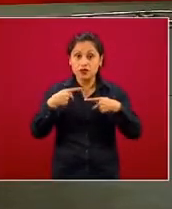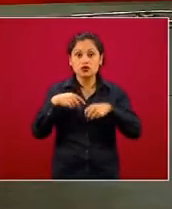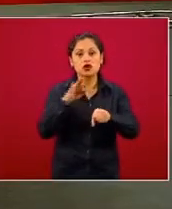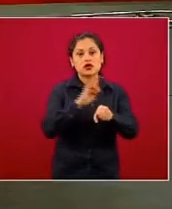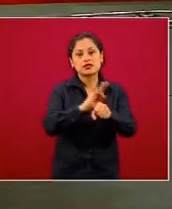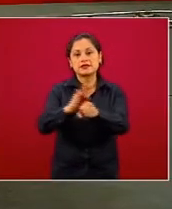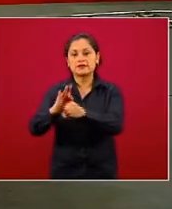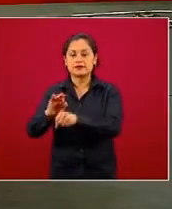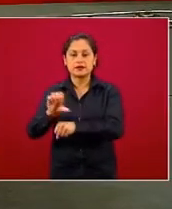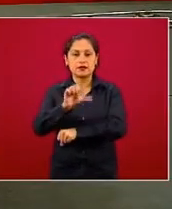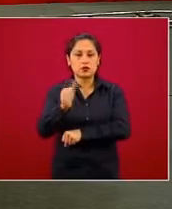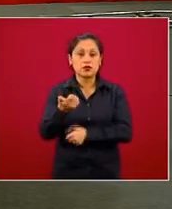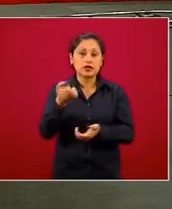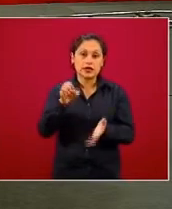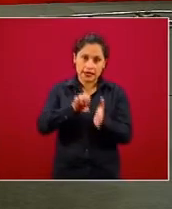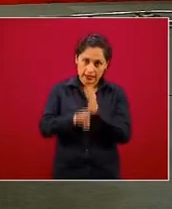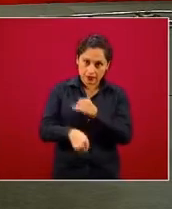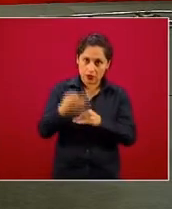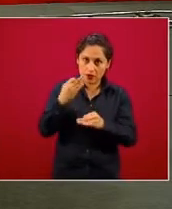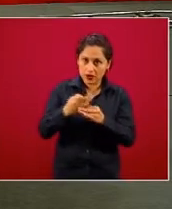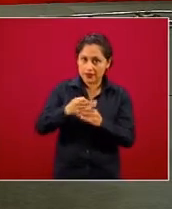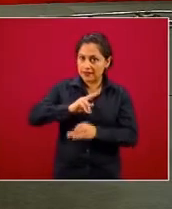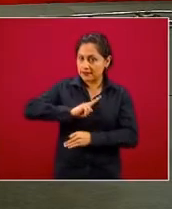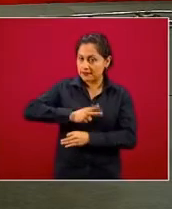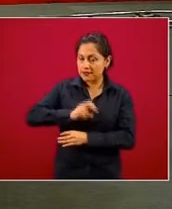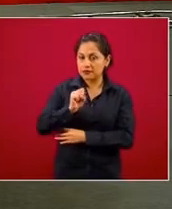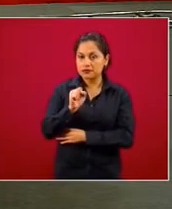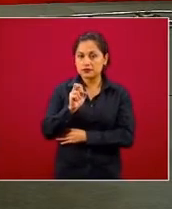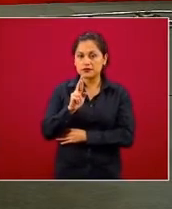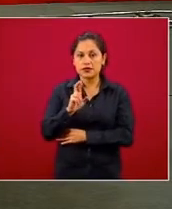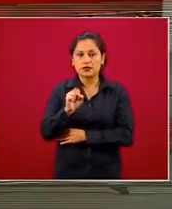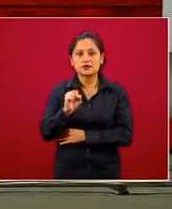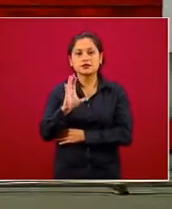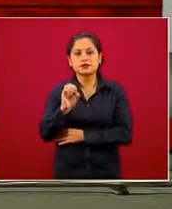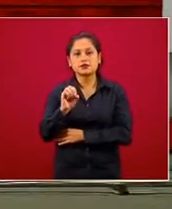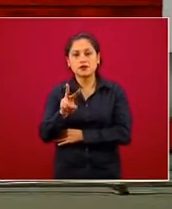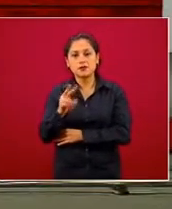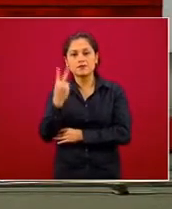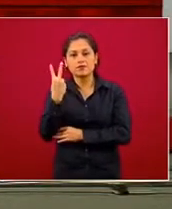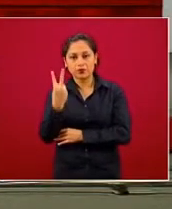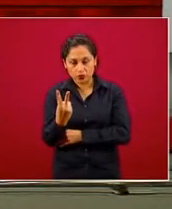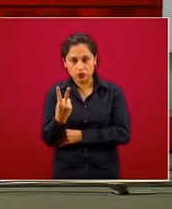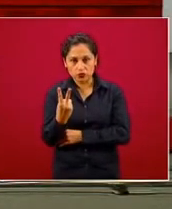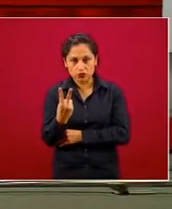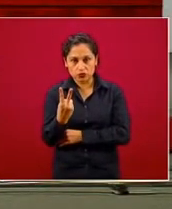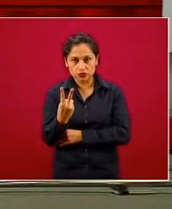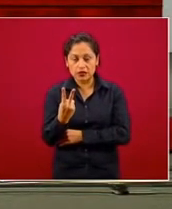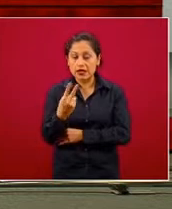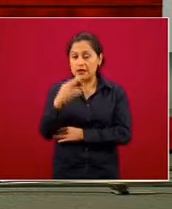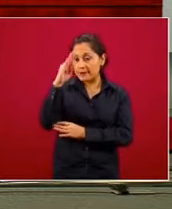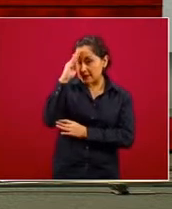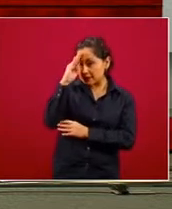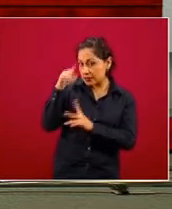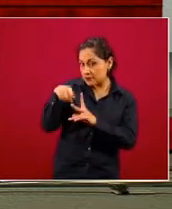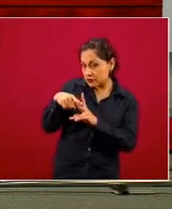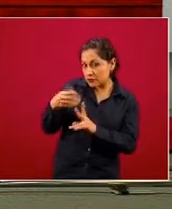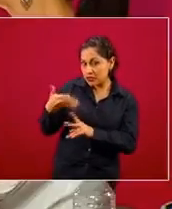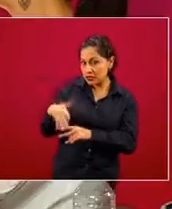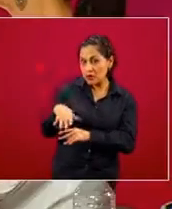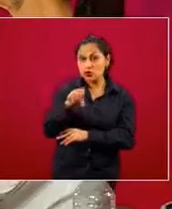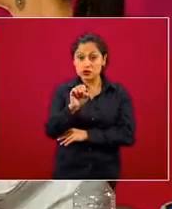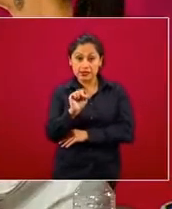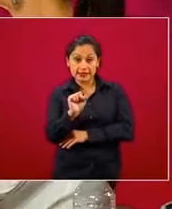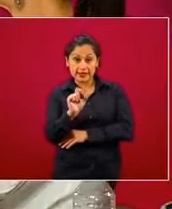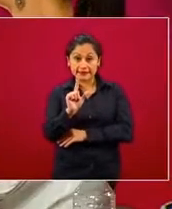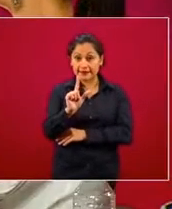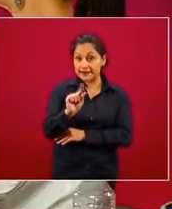like SARS-2, which is the creator of COVID, we are talking about 60 to 70 and some others even